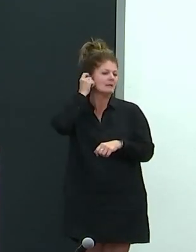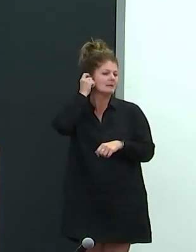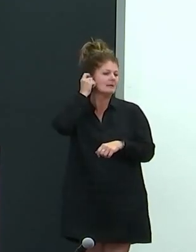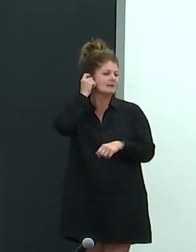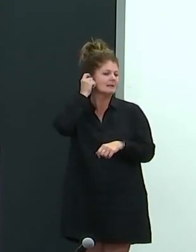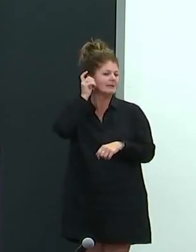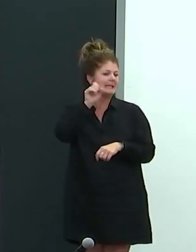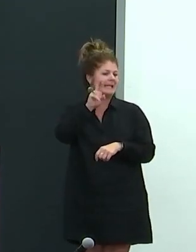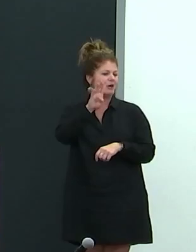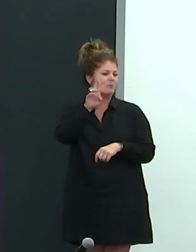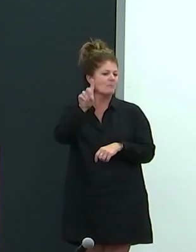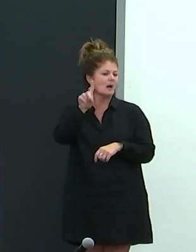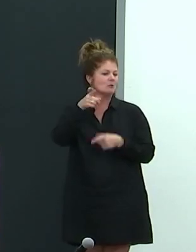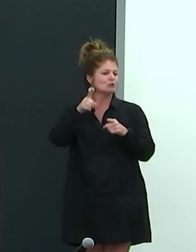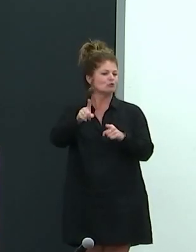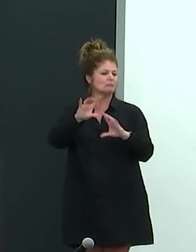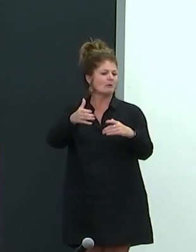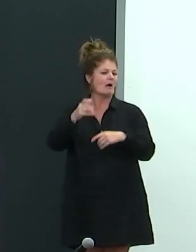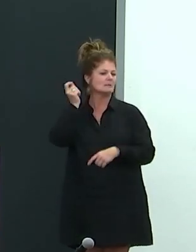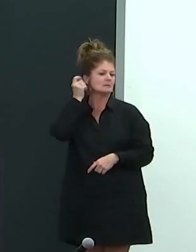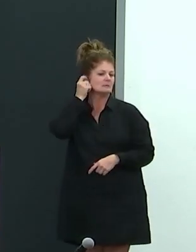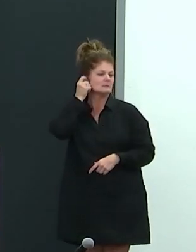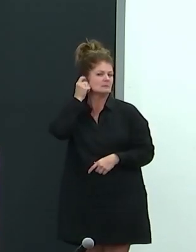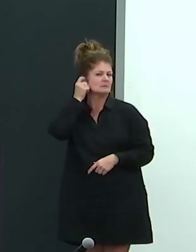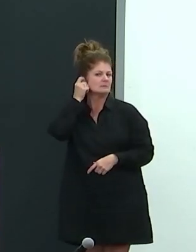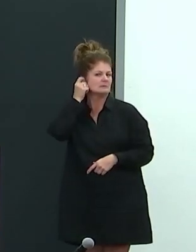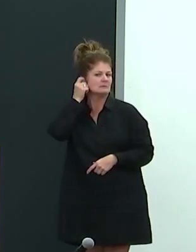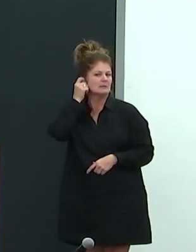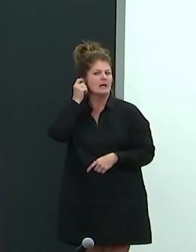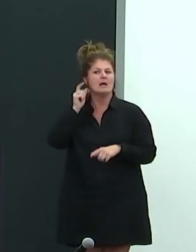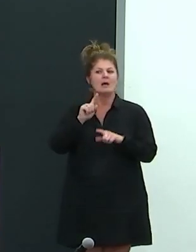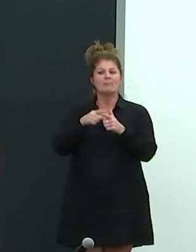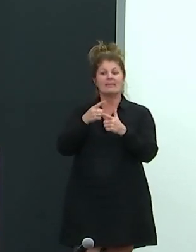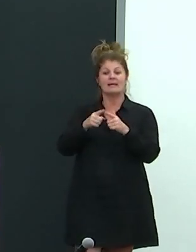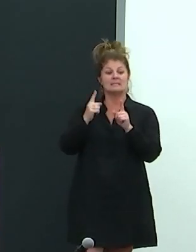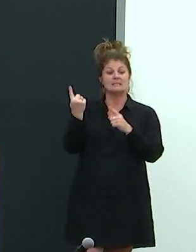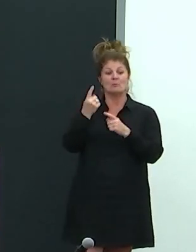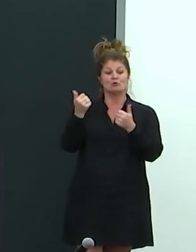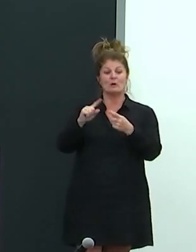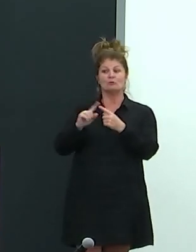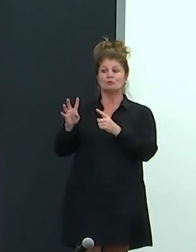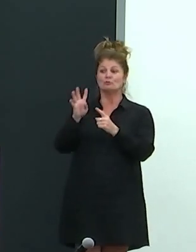in the middle of class, and if someone tries to say something to me, I might,